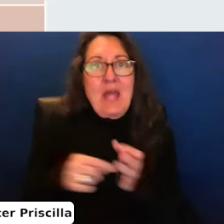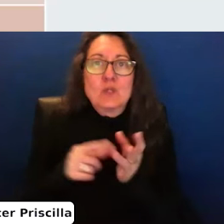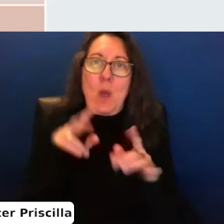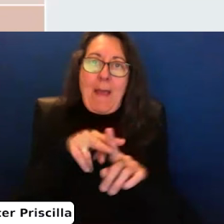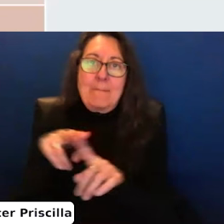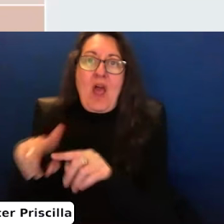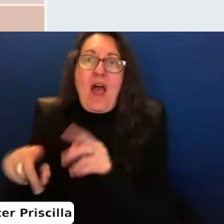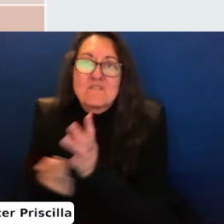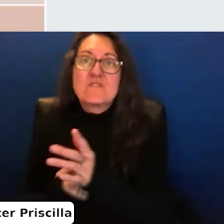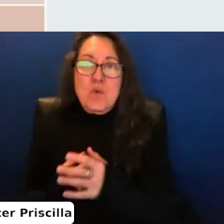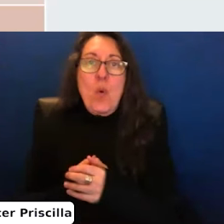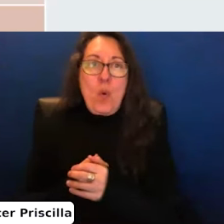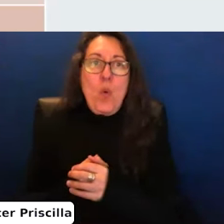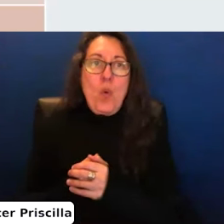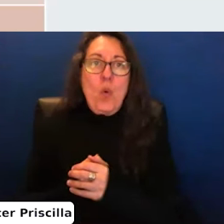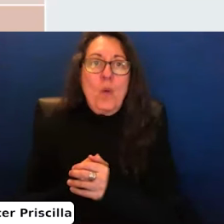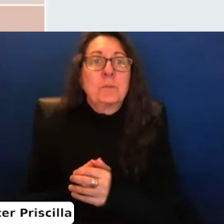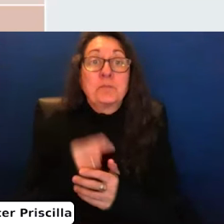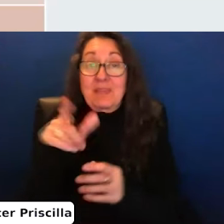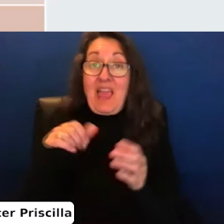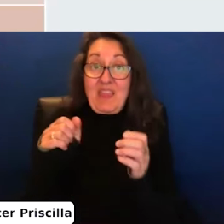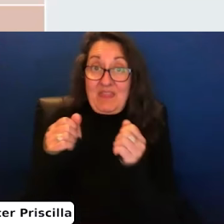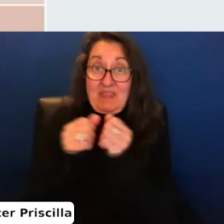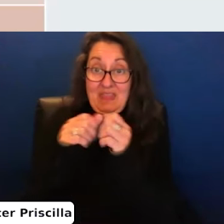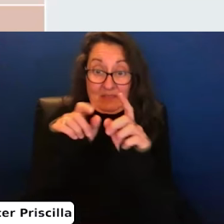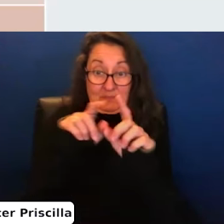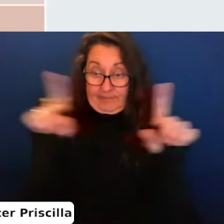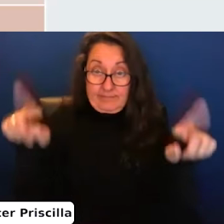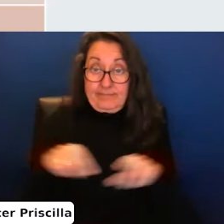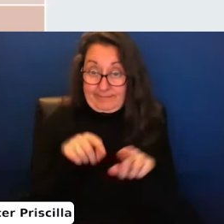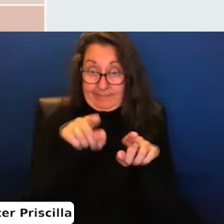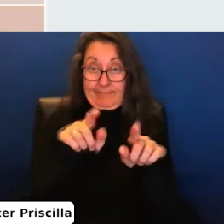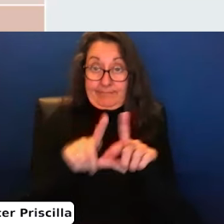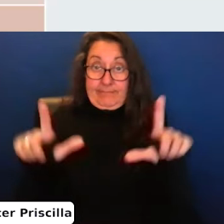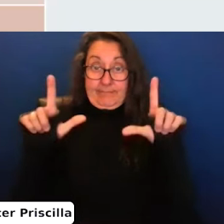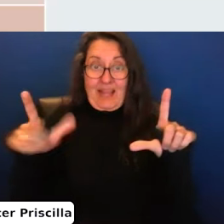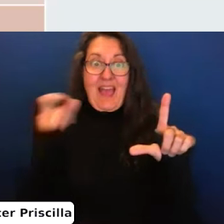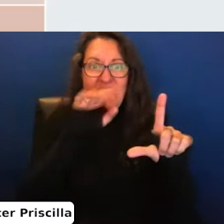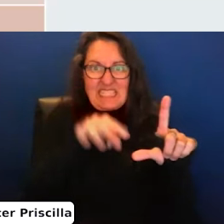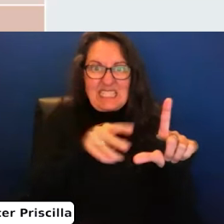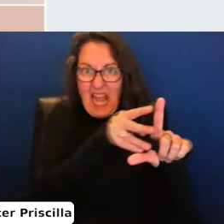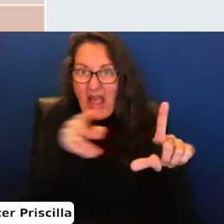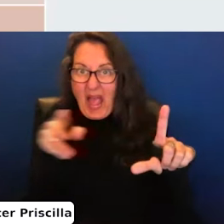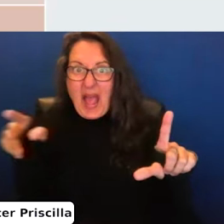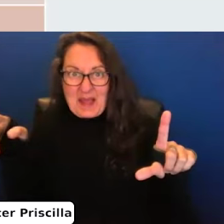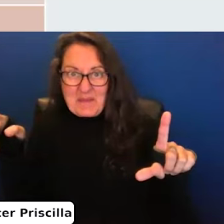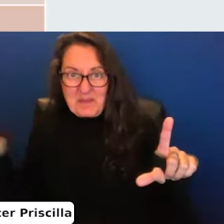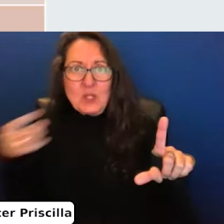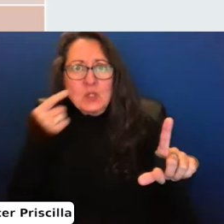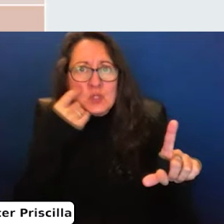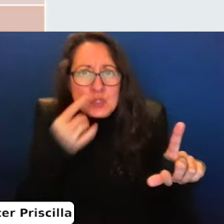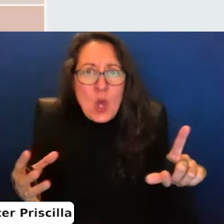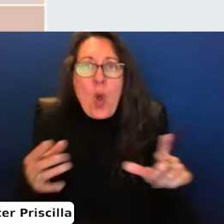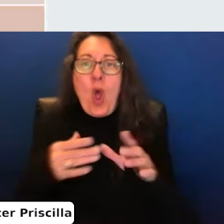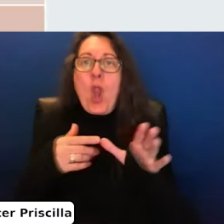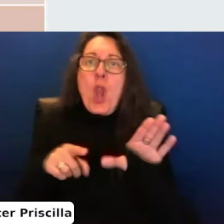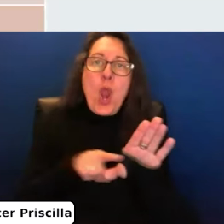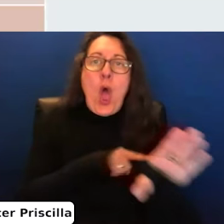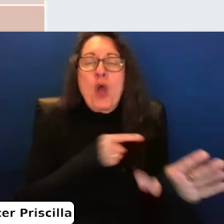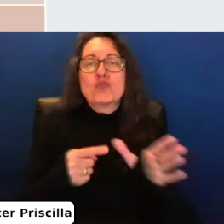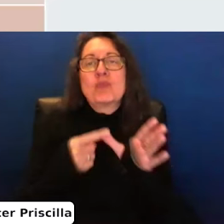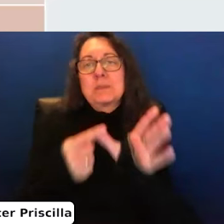of the long response questions. You can also find this with further prompts under each section on pages 6 and 7 of